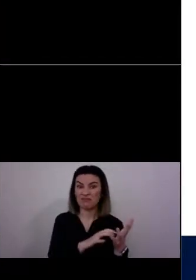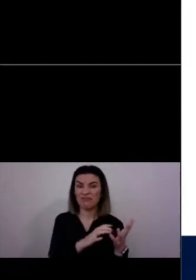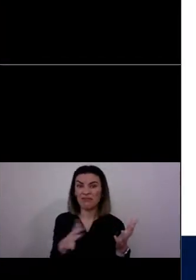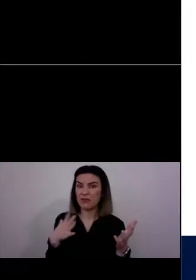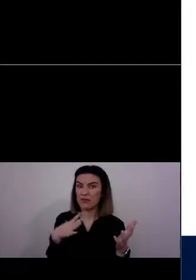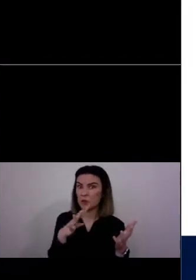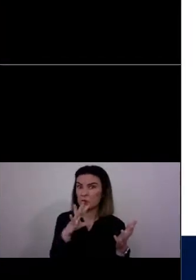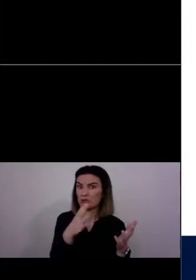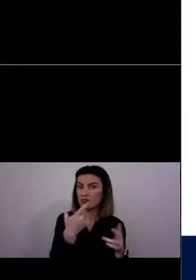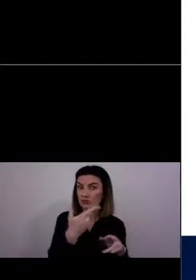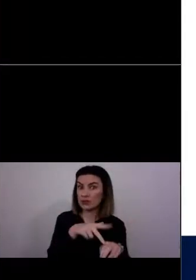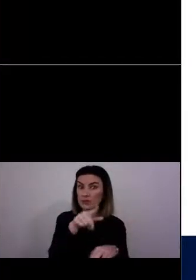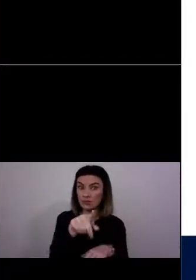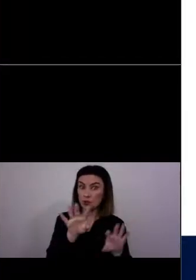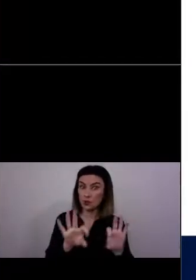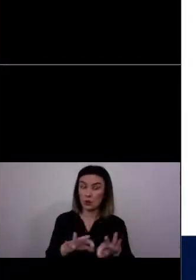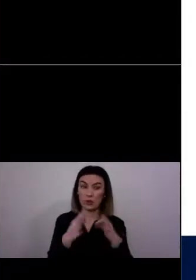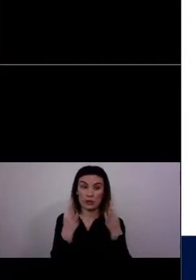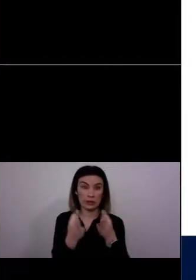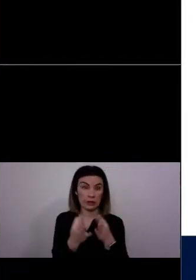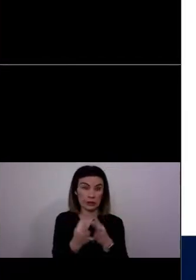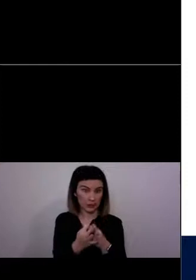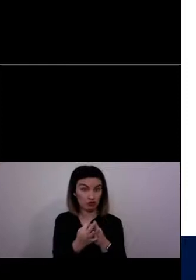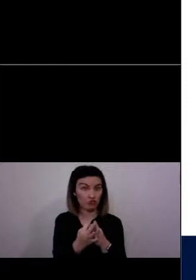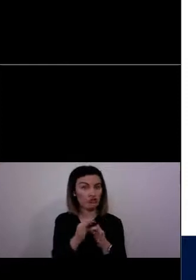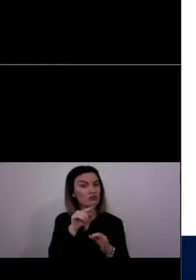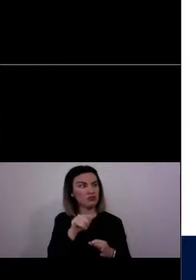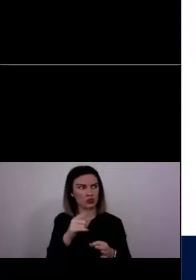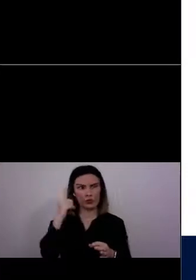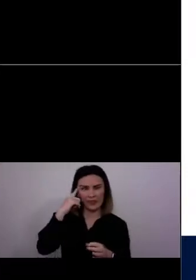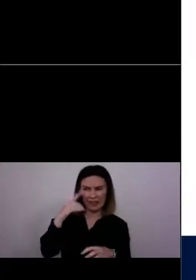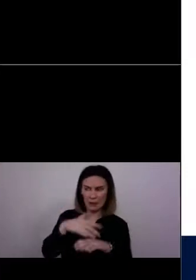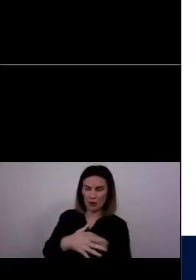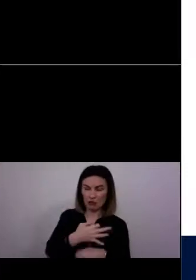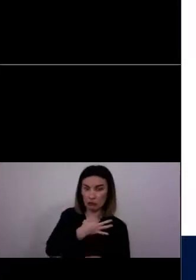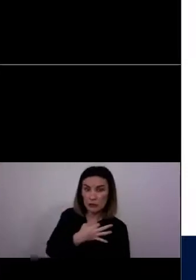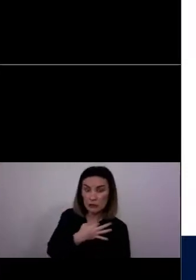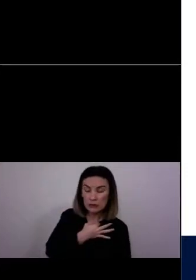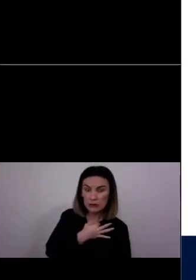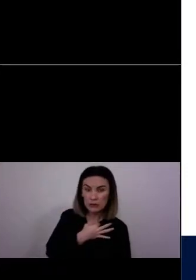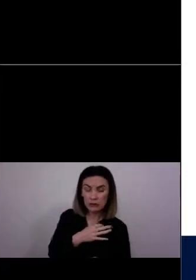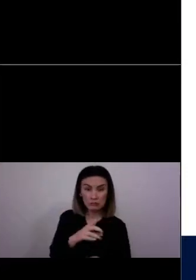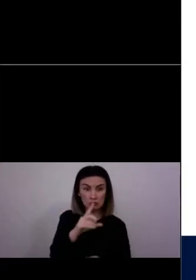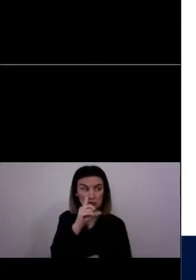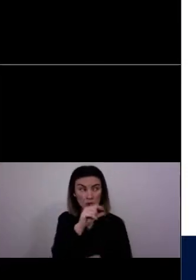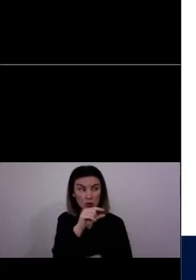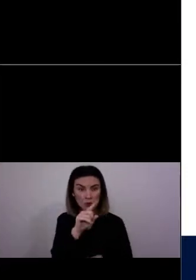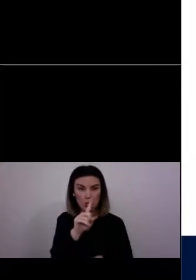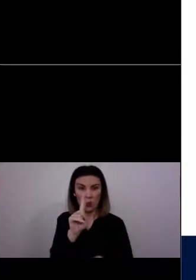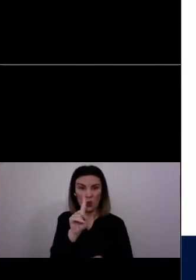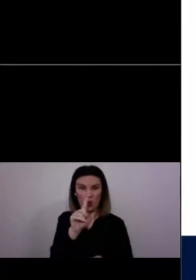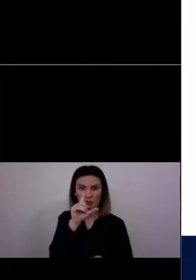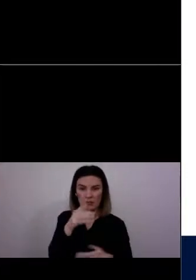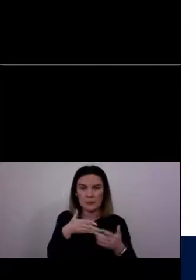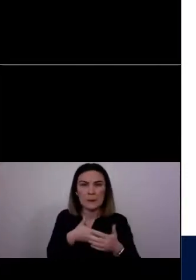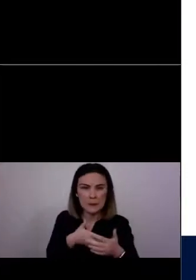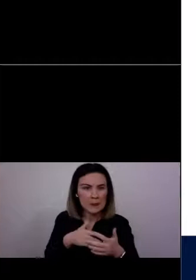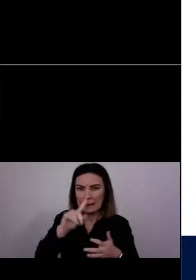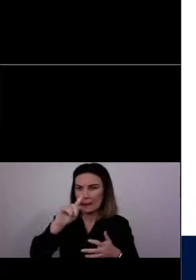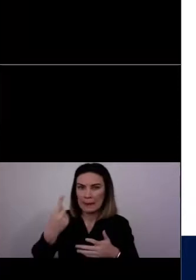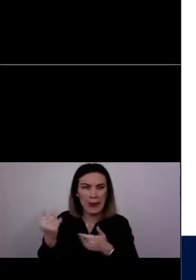organisation, look at risk, what kinds of things would prevent you from delivering your program, and you'll also here need